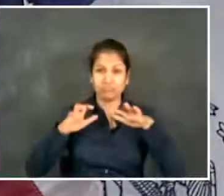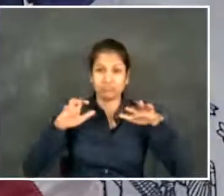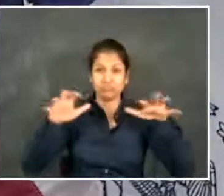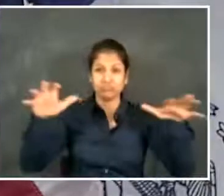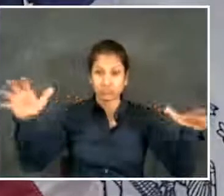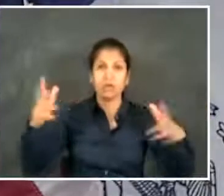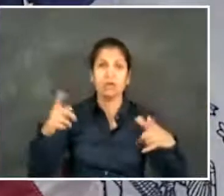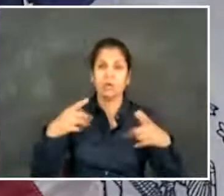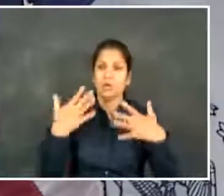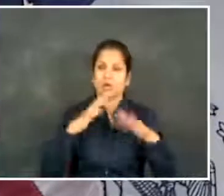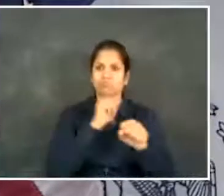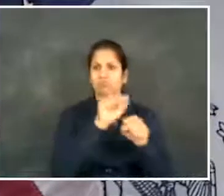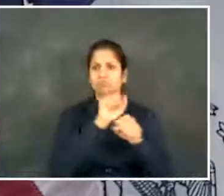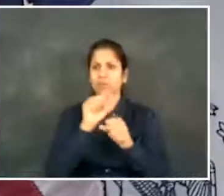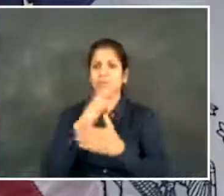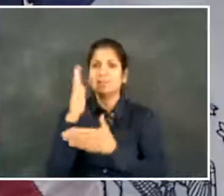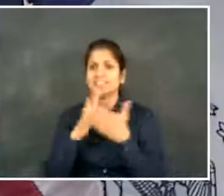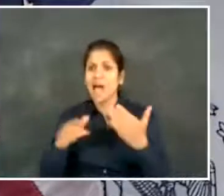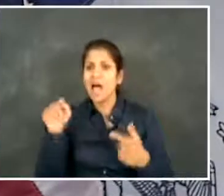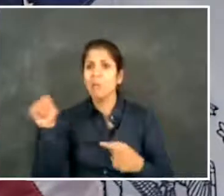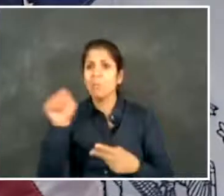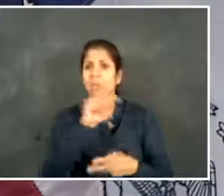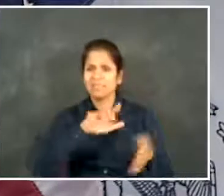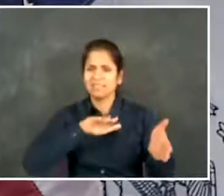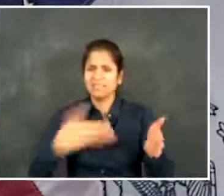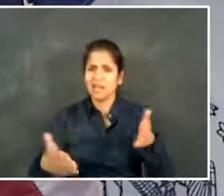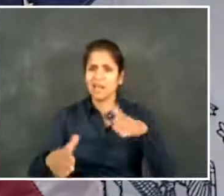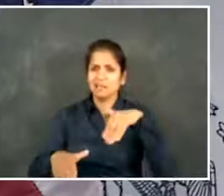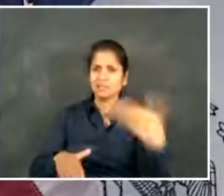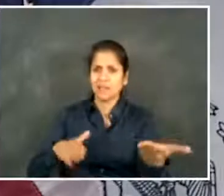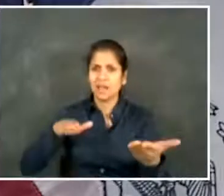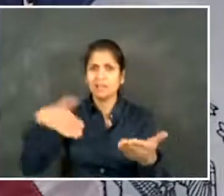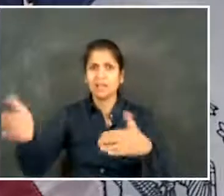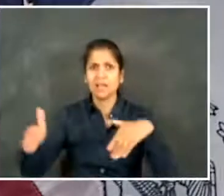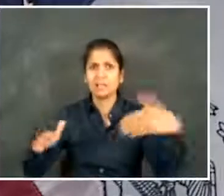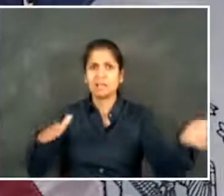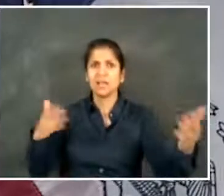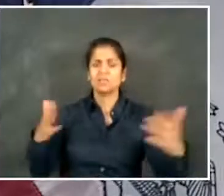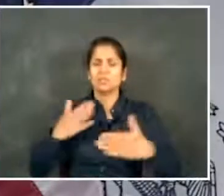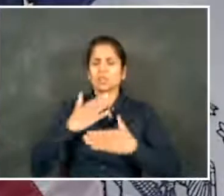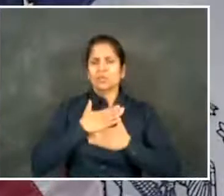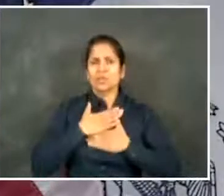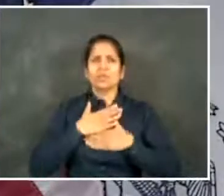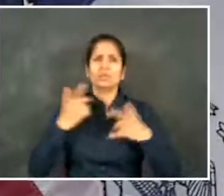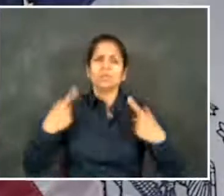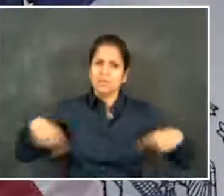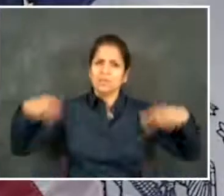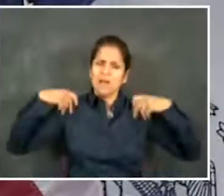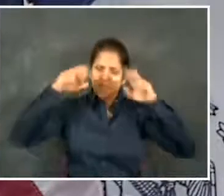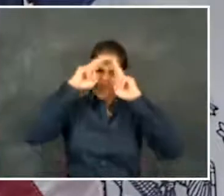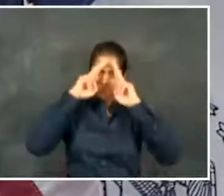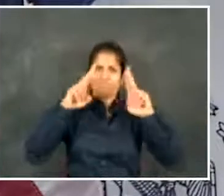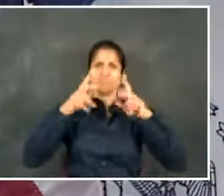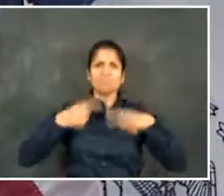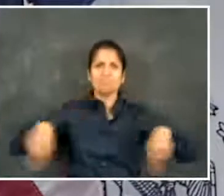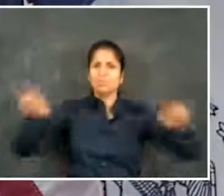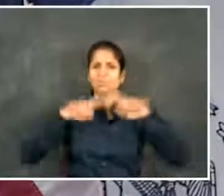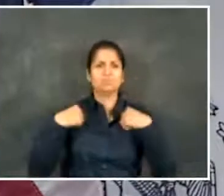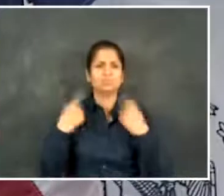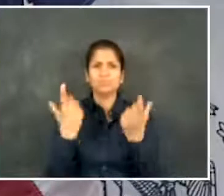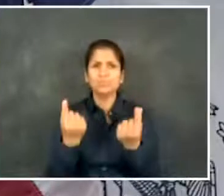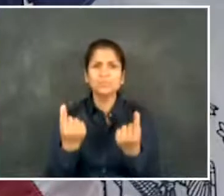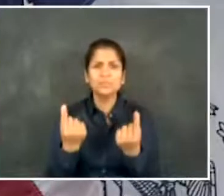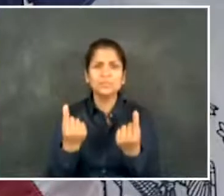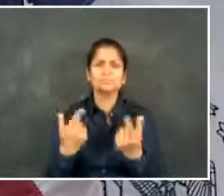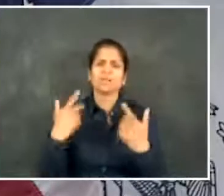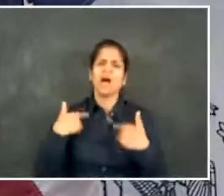right now we need to be there for their families. We need to be there for their colleagues who are hurting. Imagine how tough it